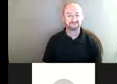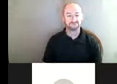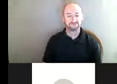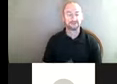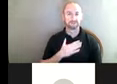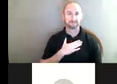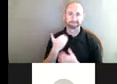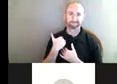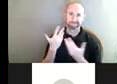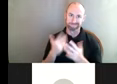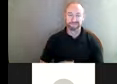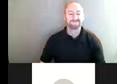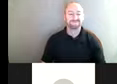on me.